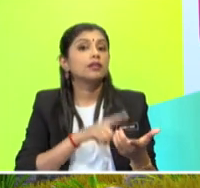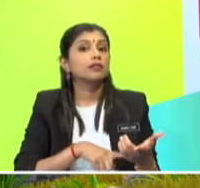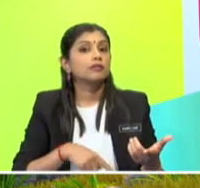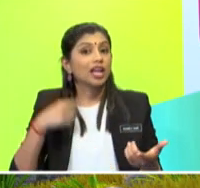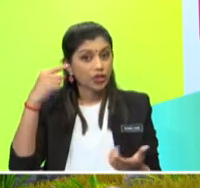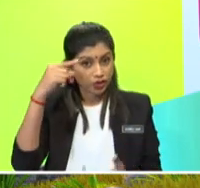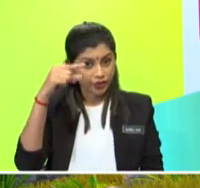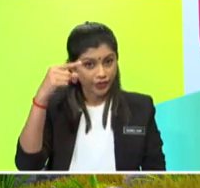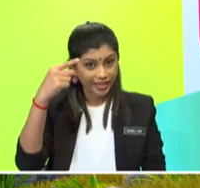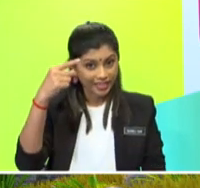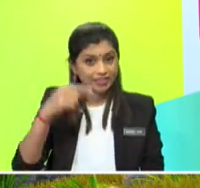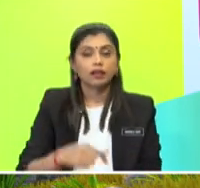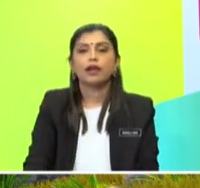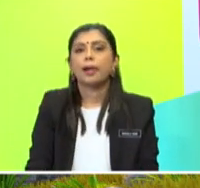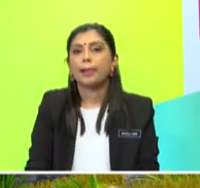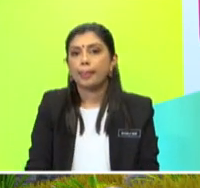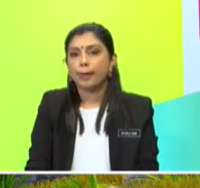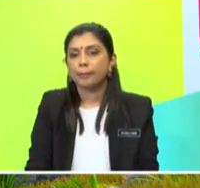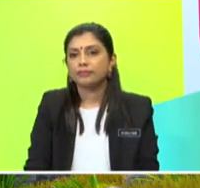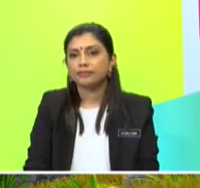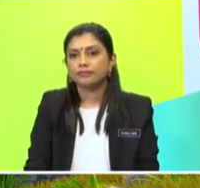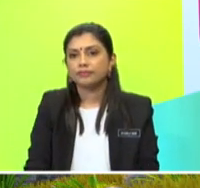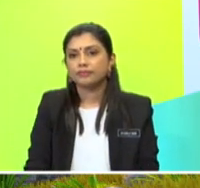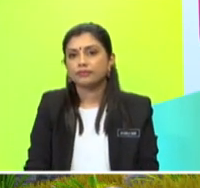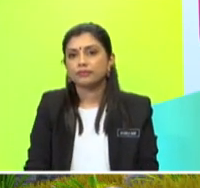be green with modal verb. So, who can that be? Go.